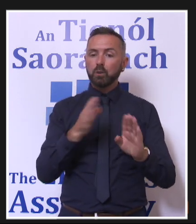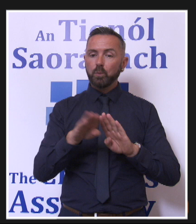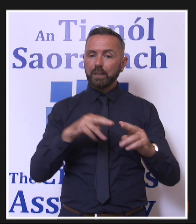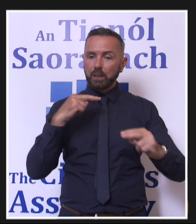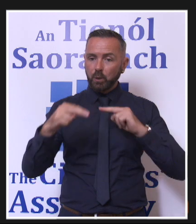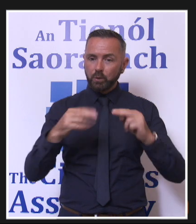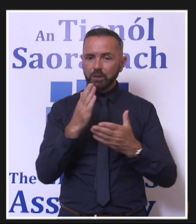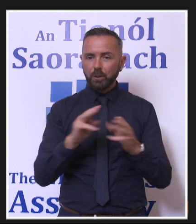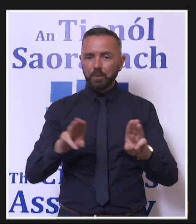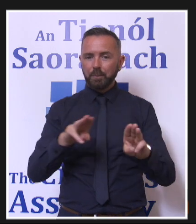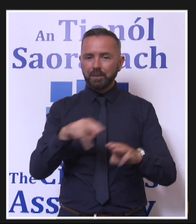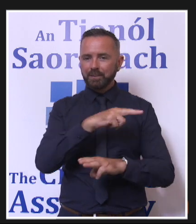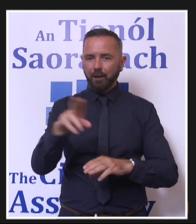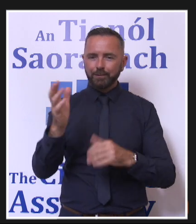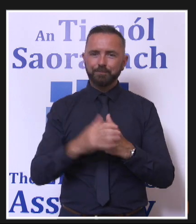people are not.